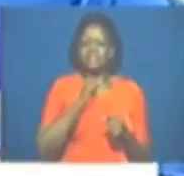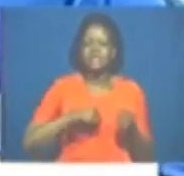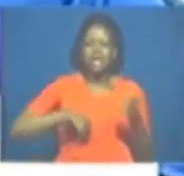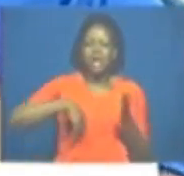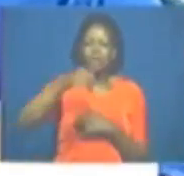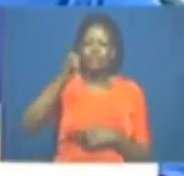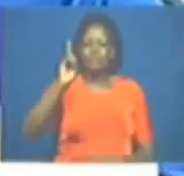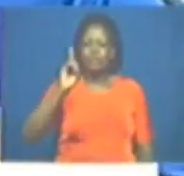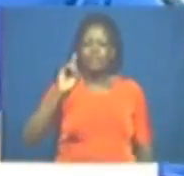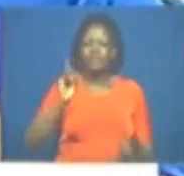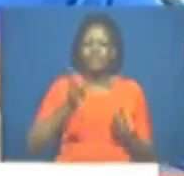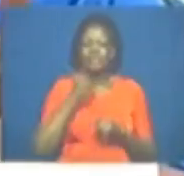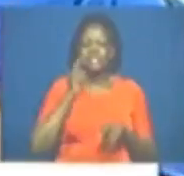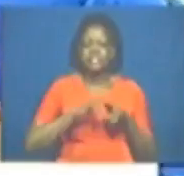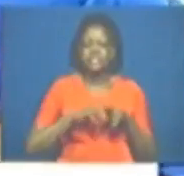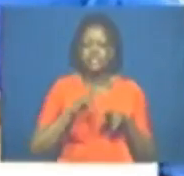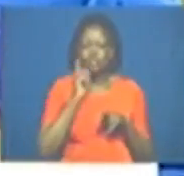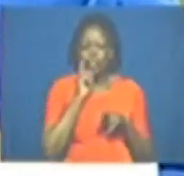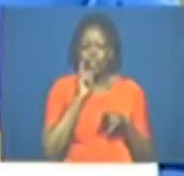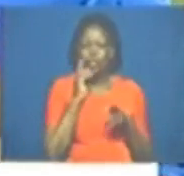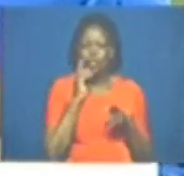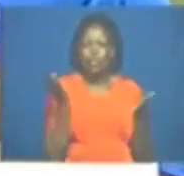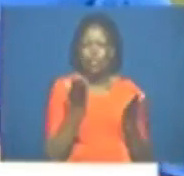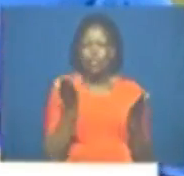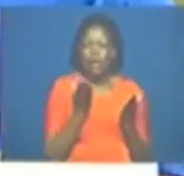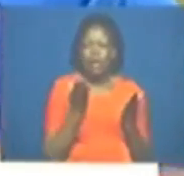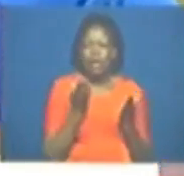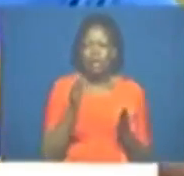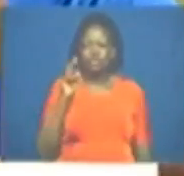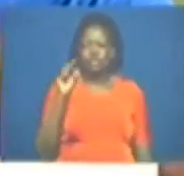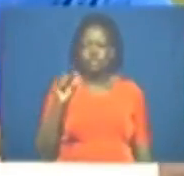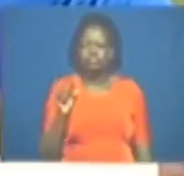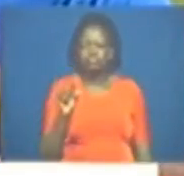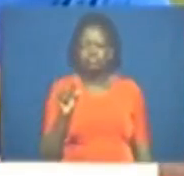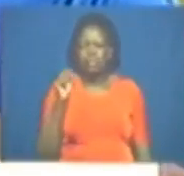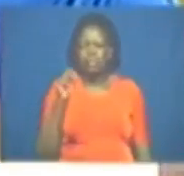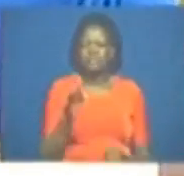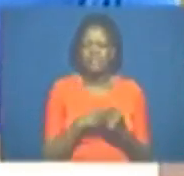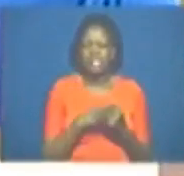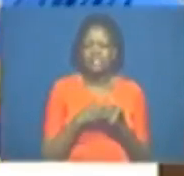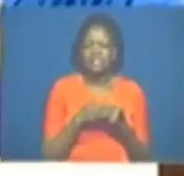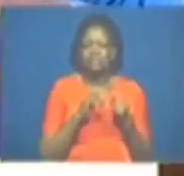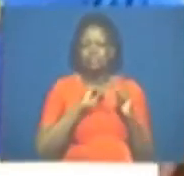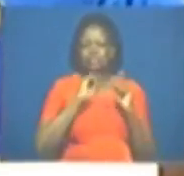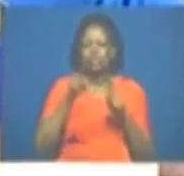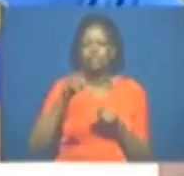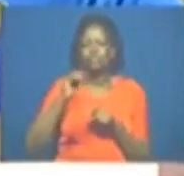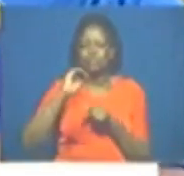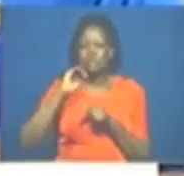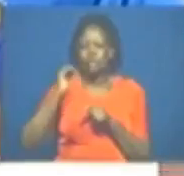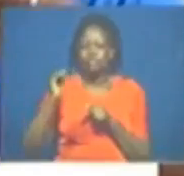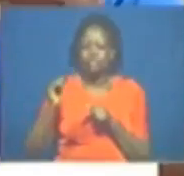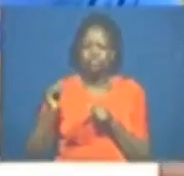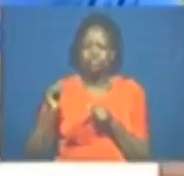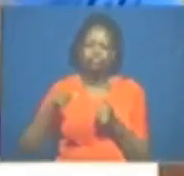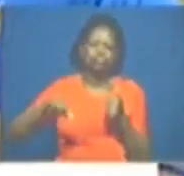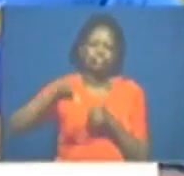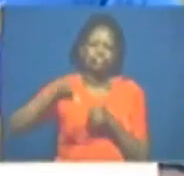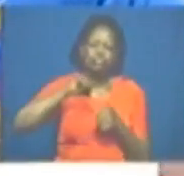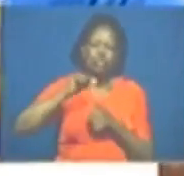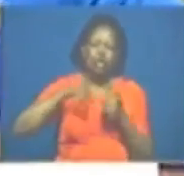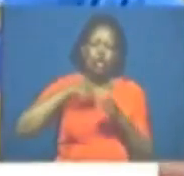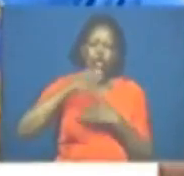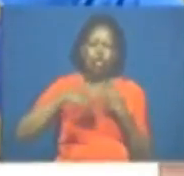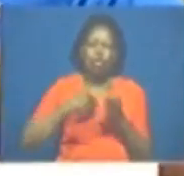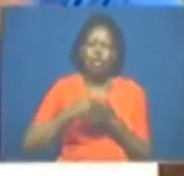first sitting, like I'll be saying tomorrow, will be in Uasin Gishu somewhere in August. And we want really to go to the counties, we want to rotate in all the counties so that people can also